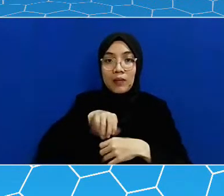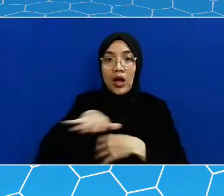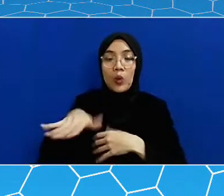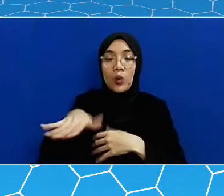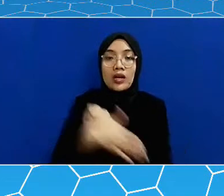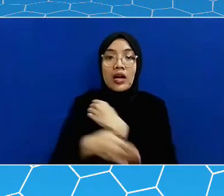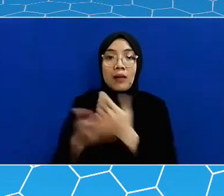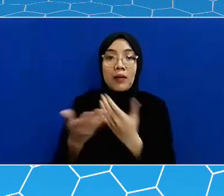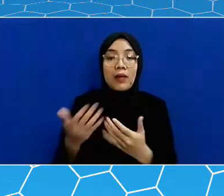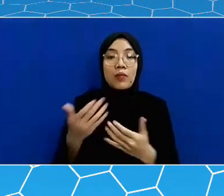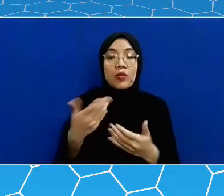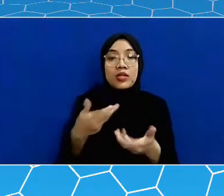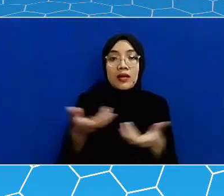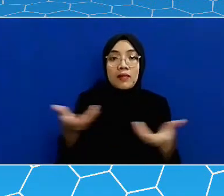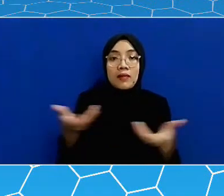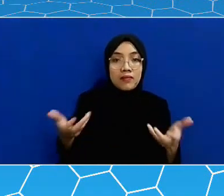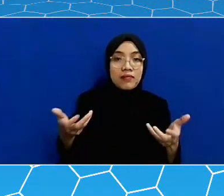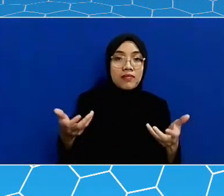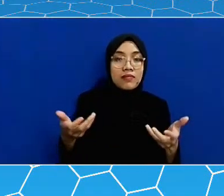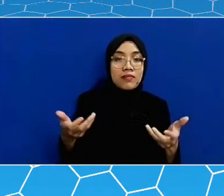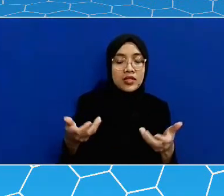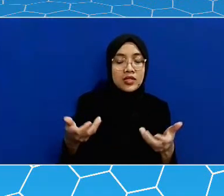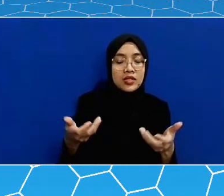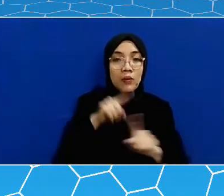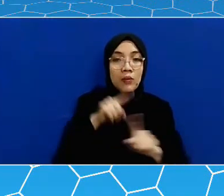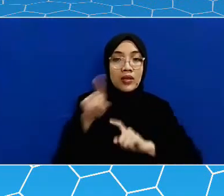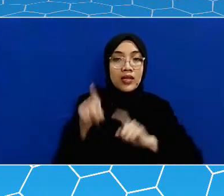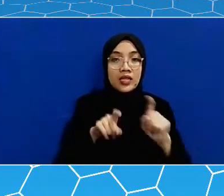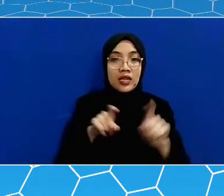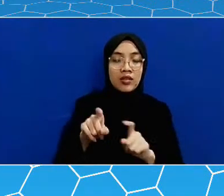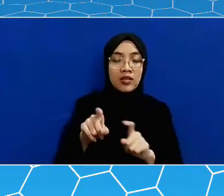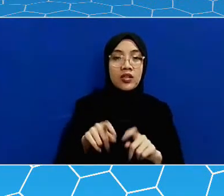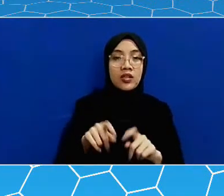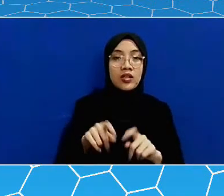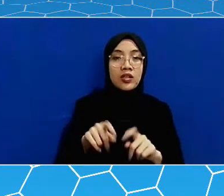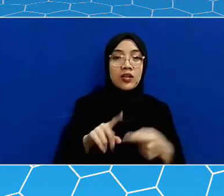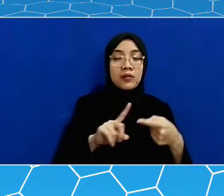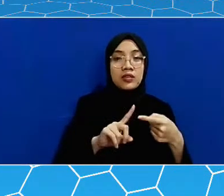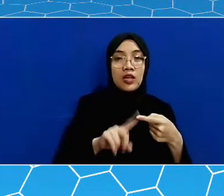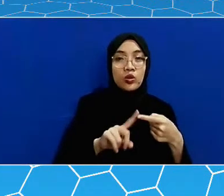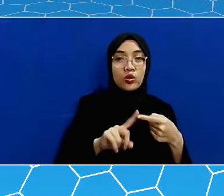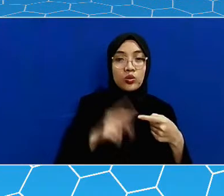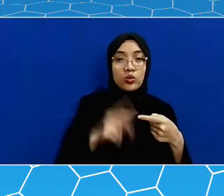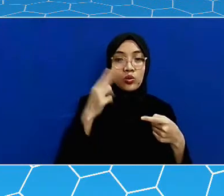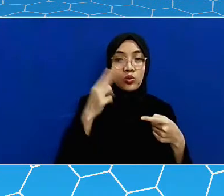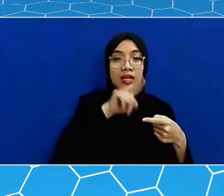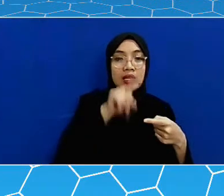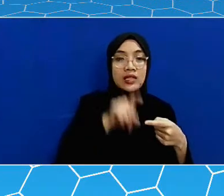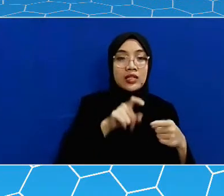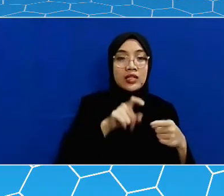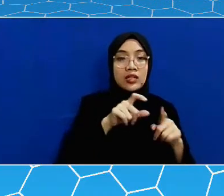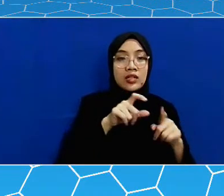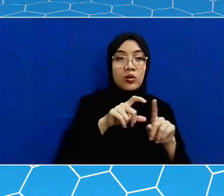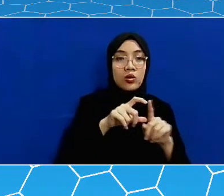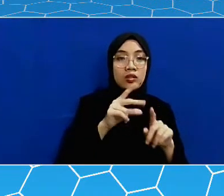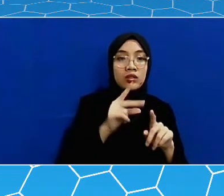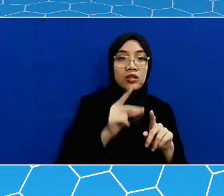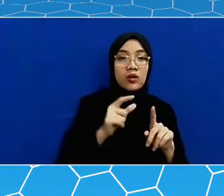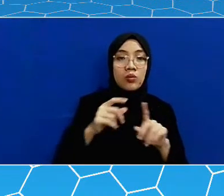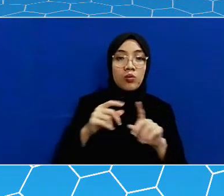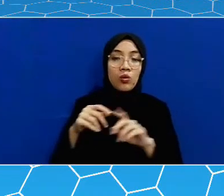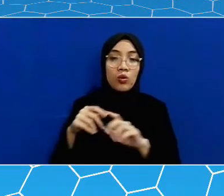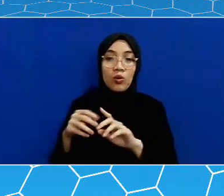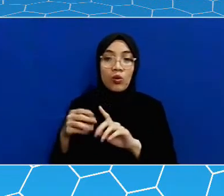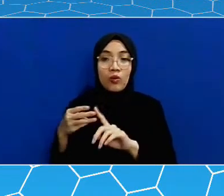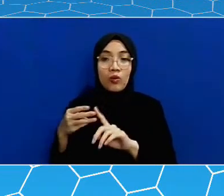to one to Dr. Pukavisa for how the situation has been in Indonesia,